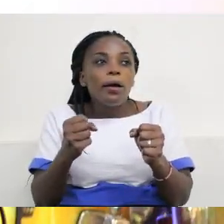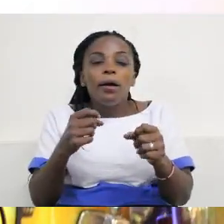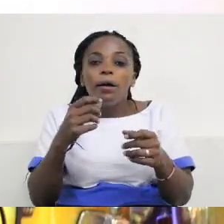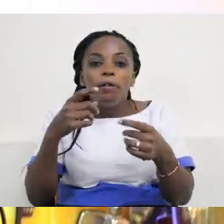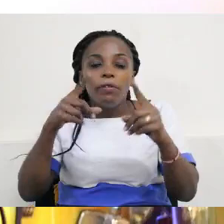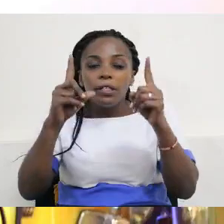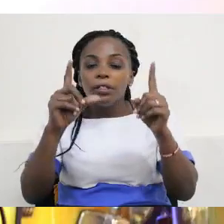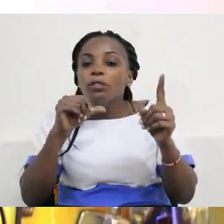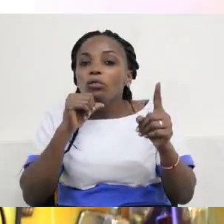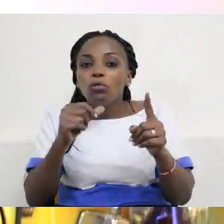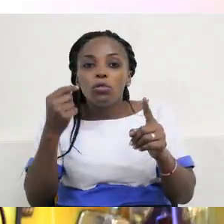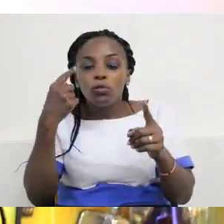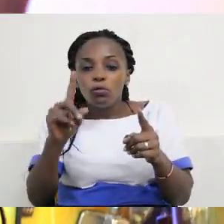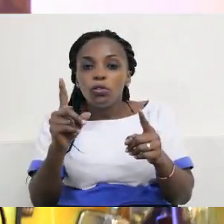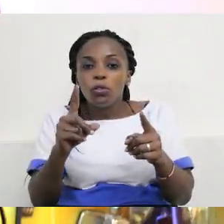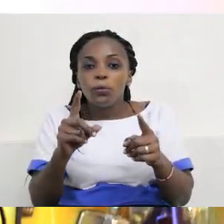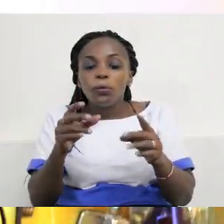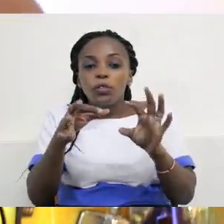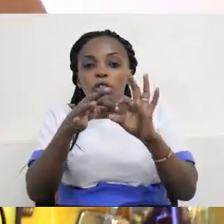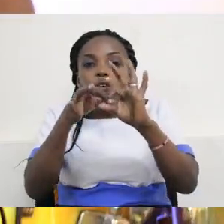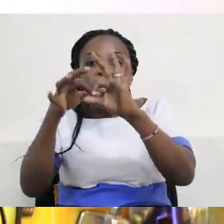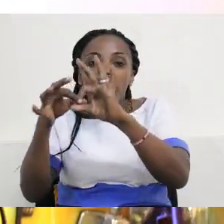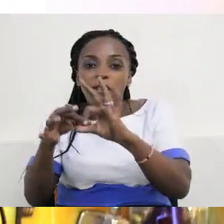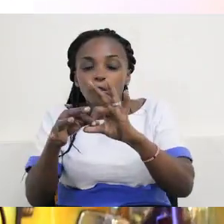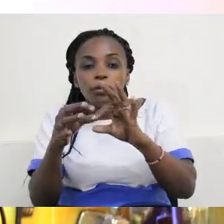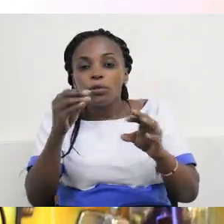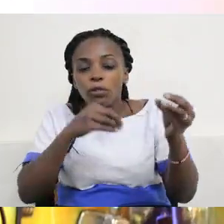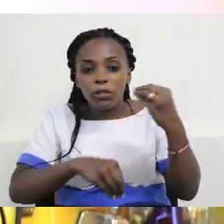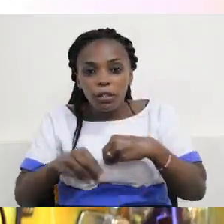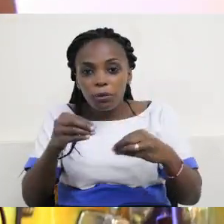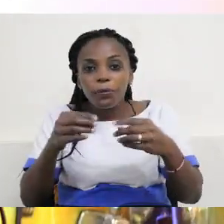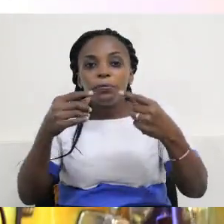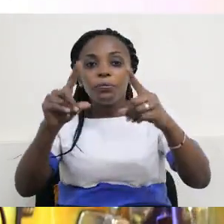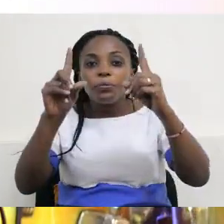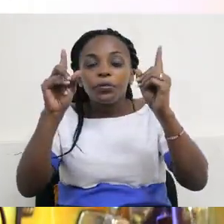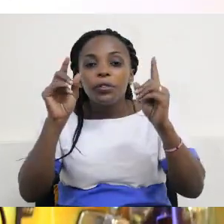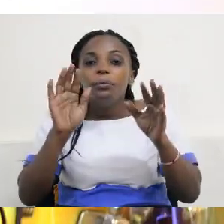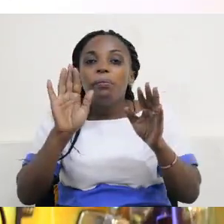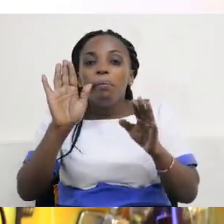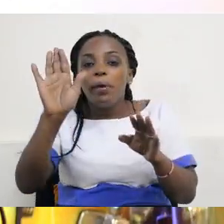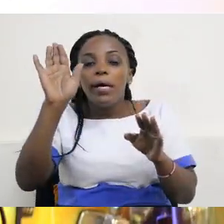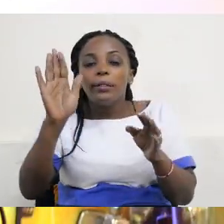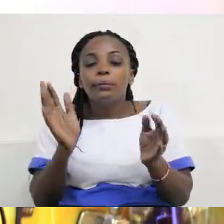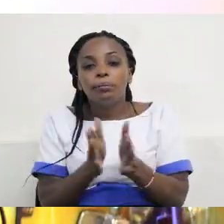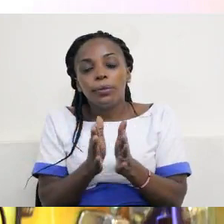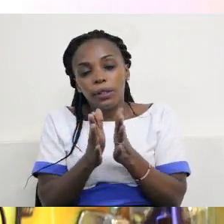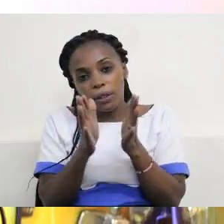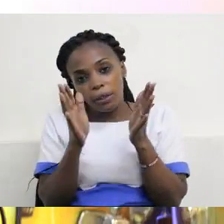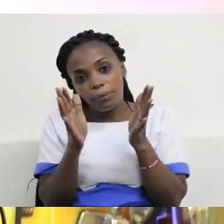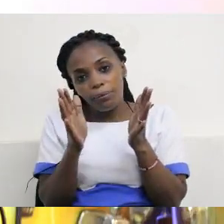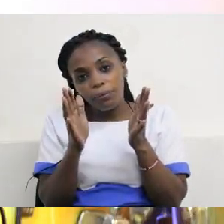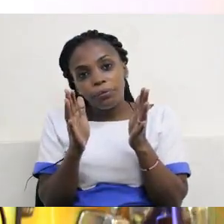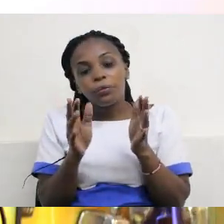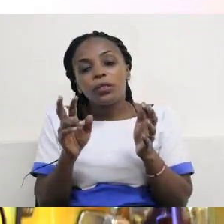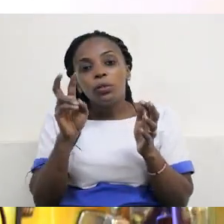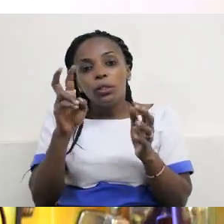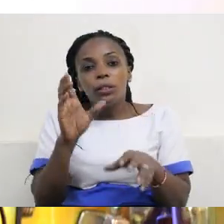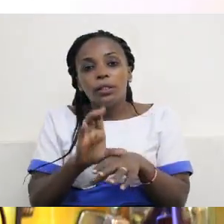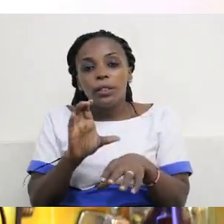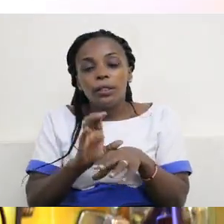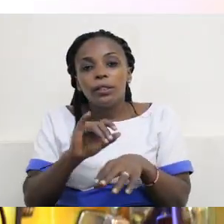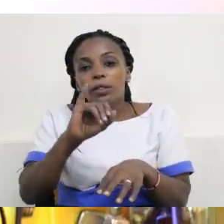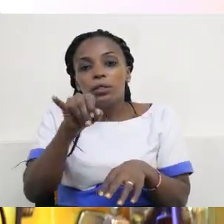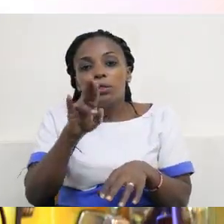not belong to diligence and connections or corruption. Victory belongs to praise. You see, church,